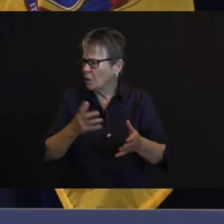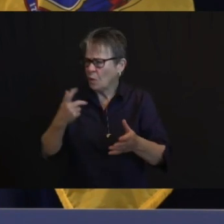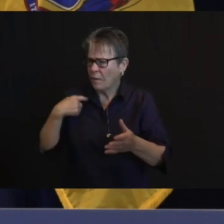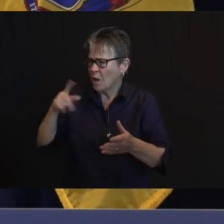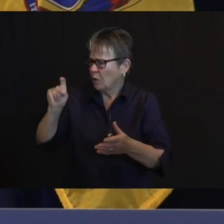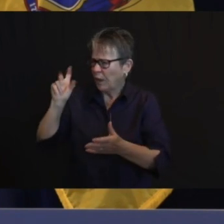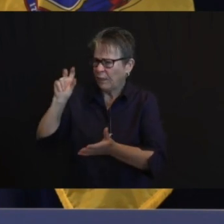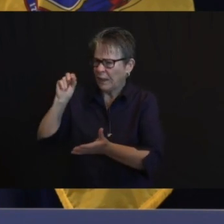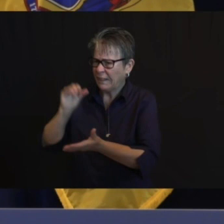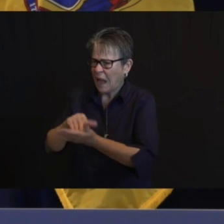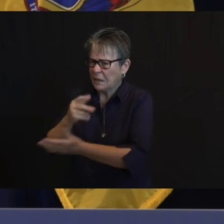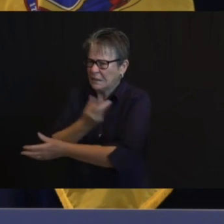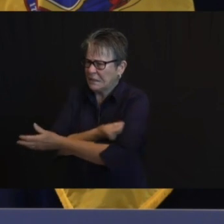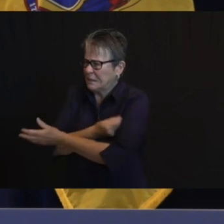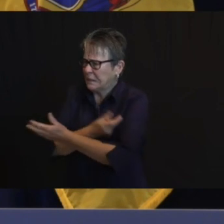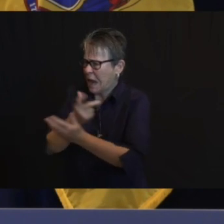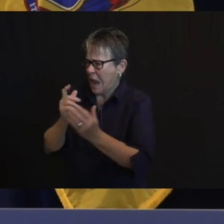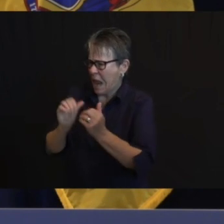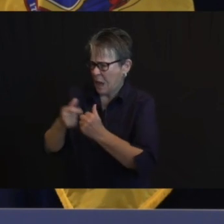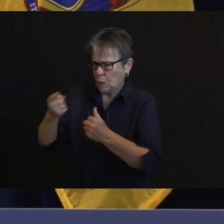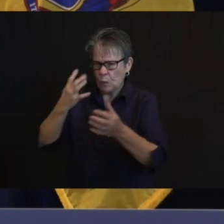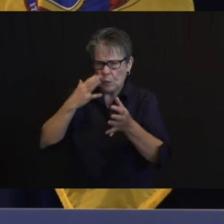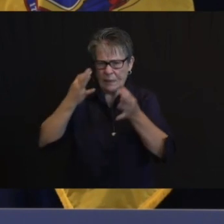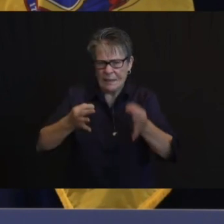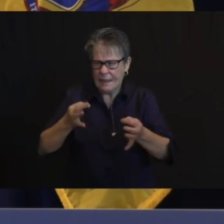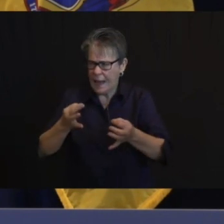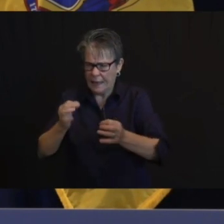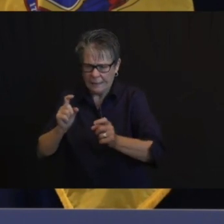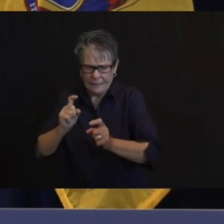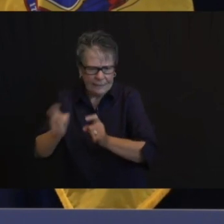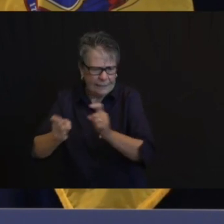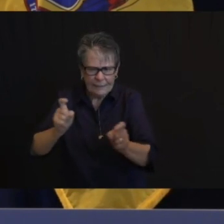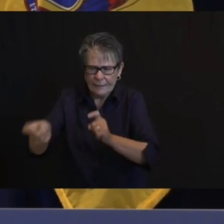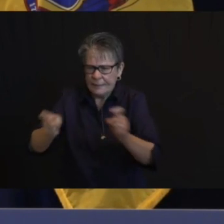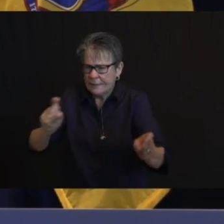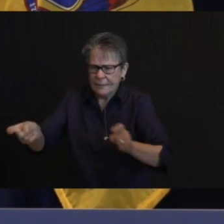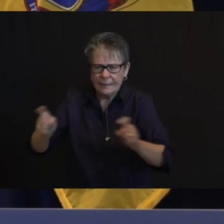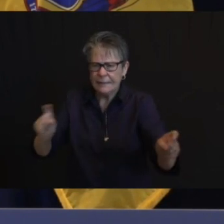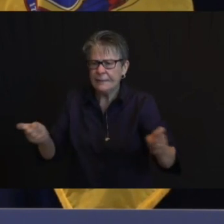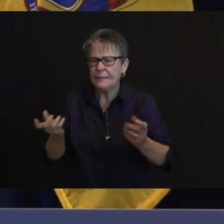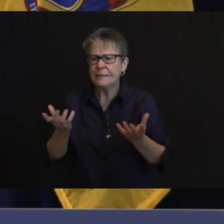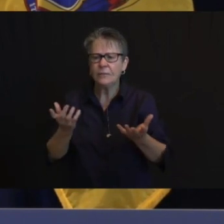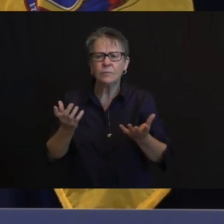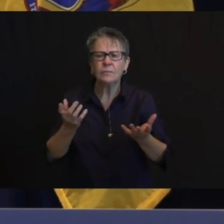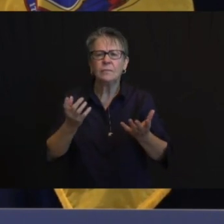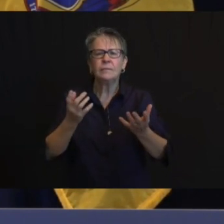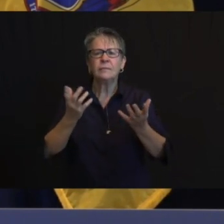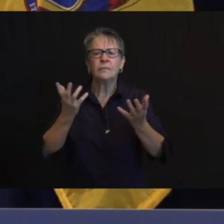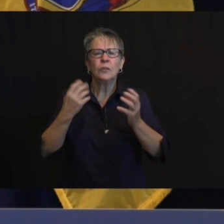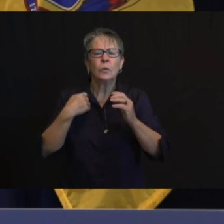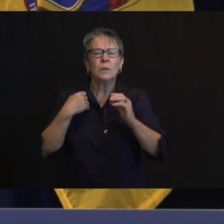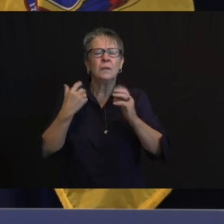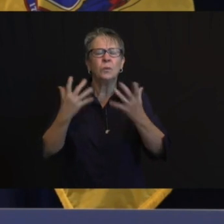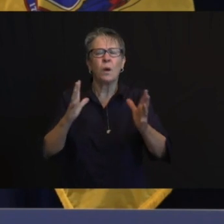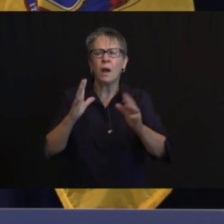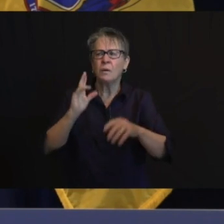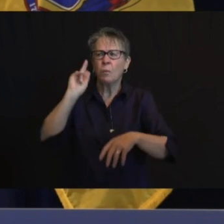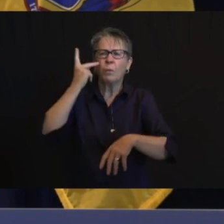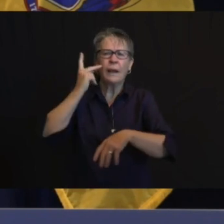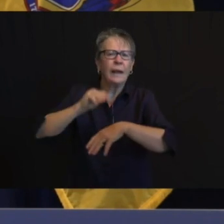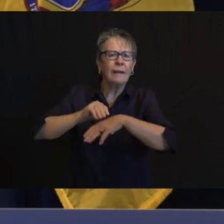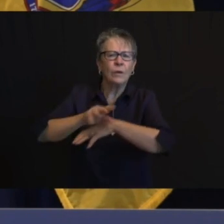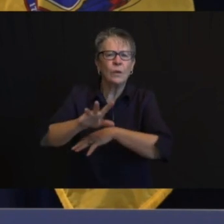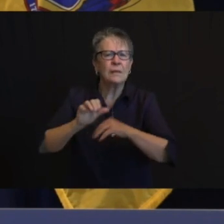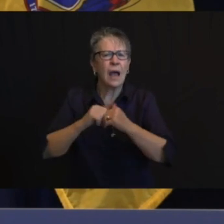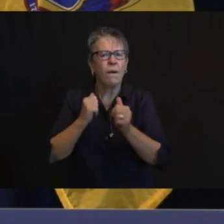And how will this be distributed in a way that avoids political influence, or at least the appearance of it? And what about the people on